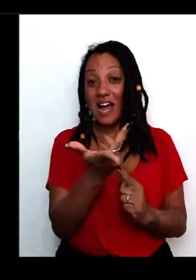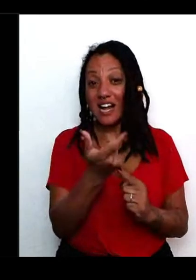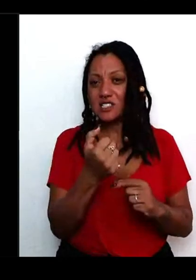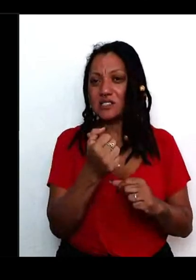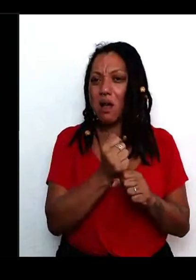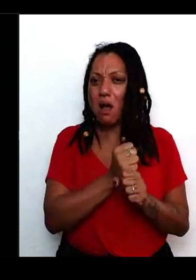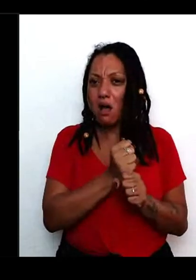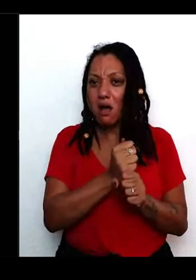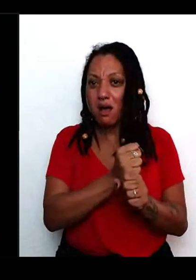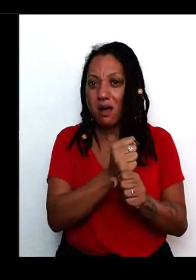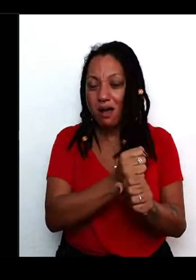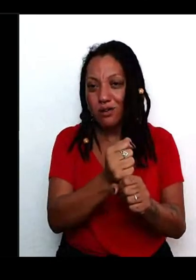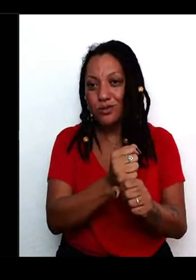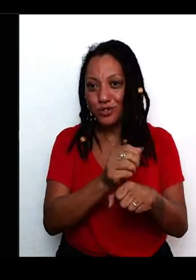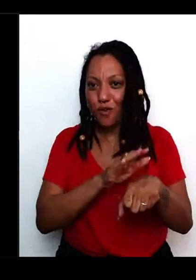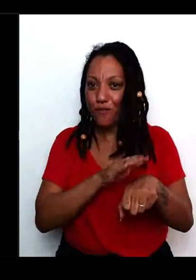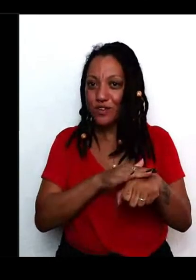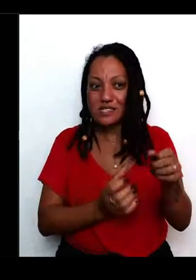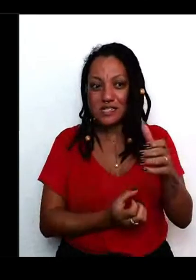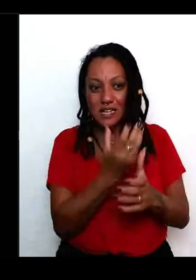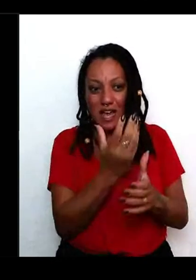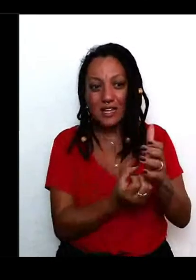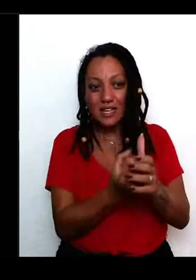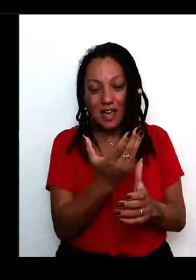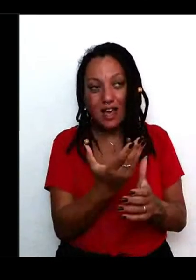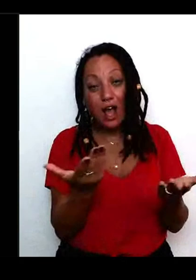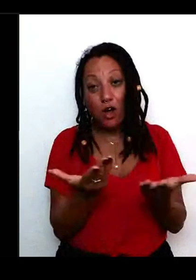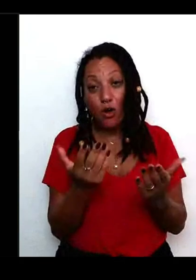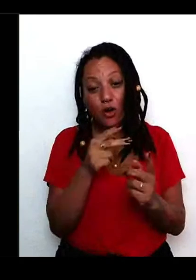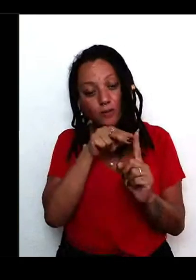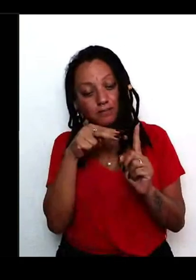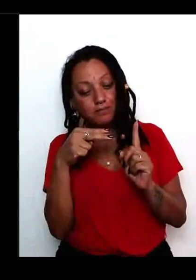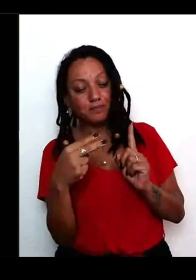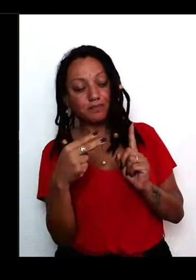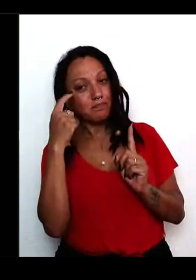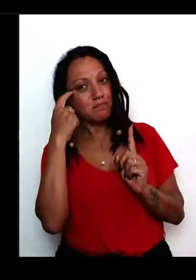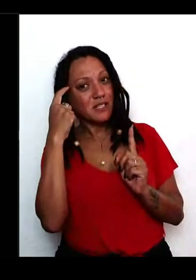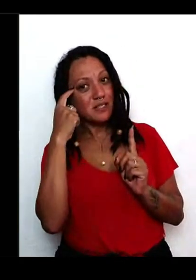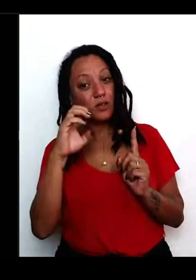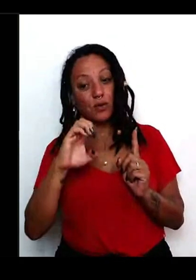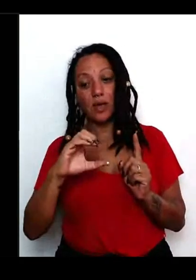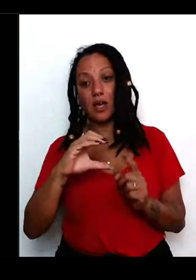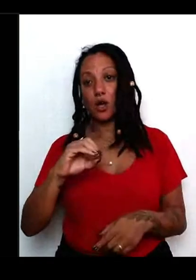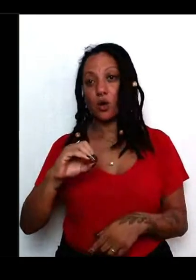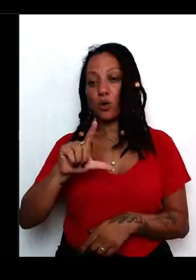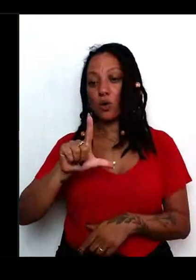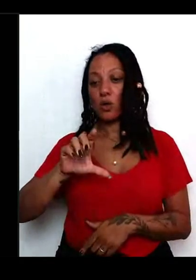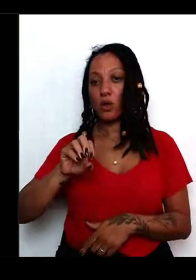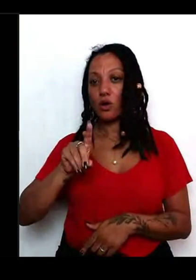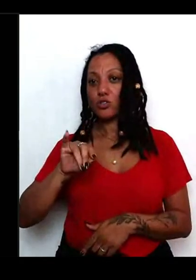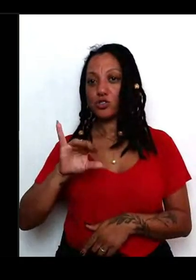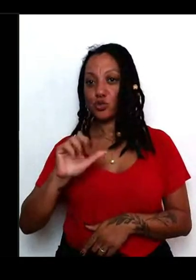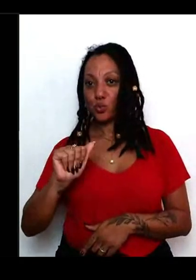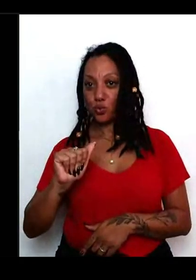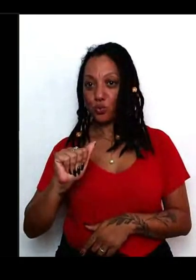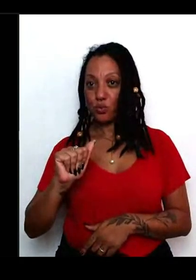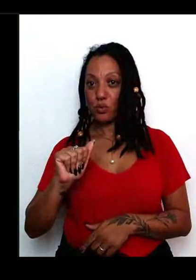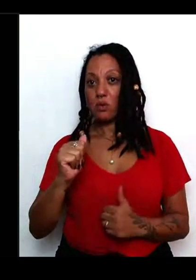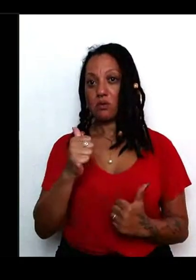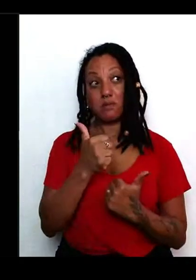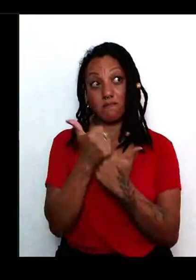climate Justice creature Justice this was a piece in 2019